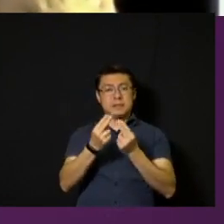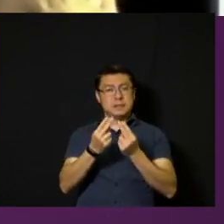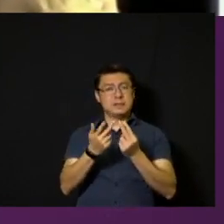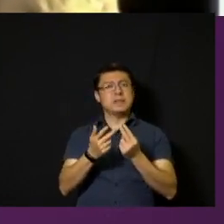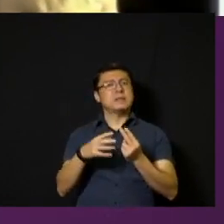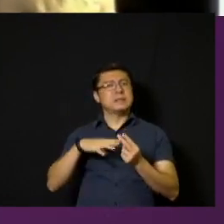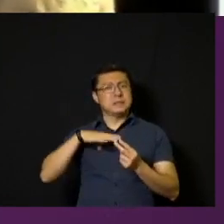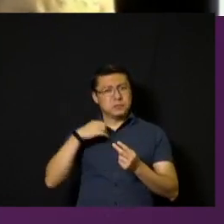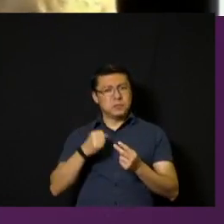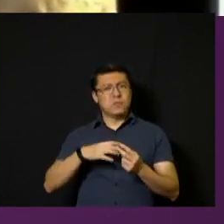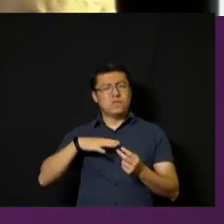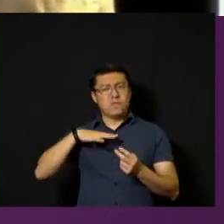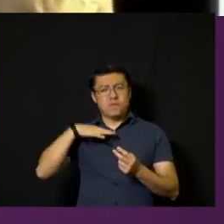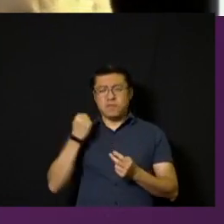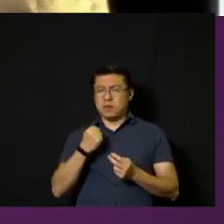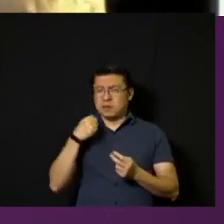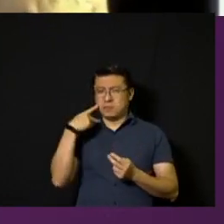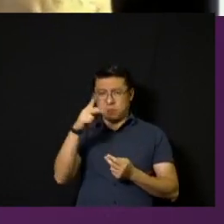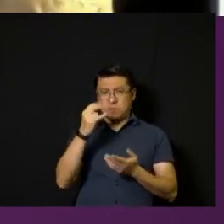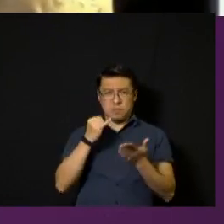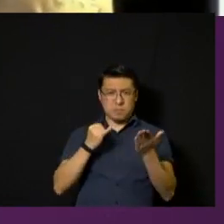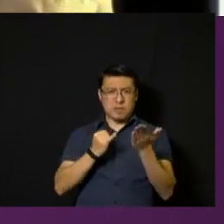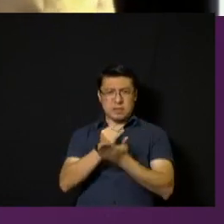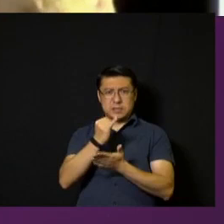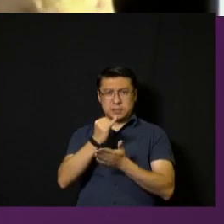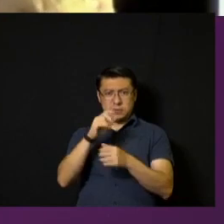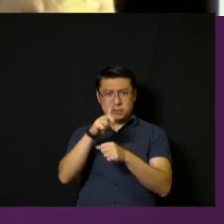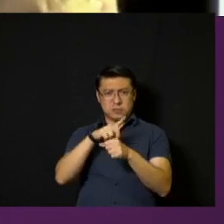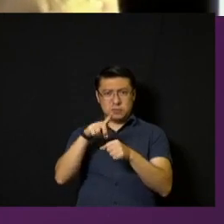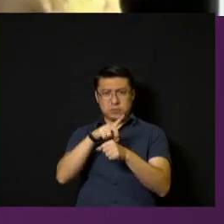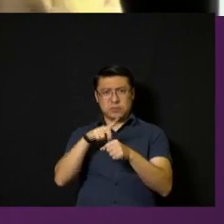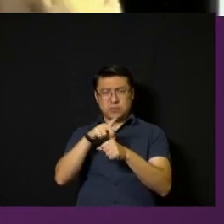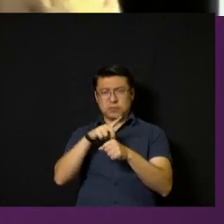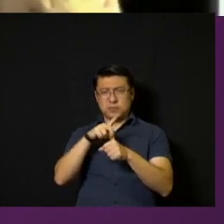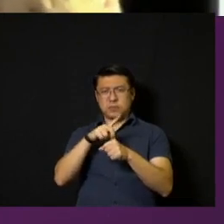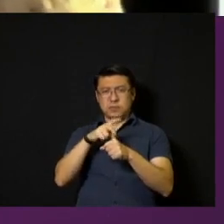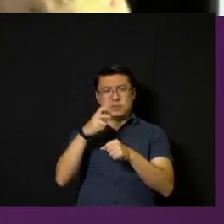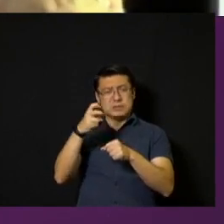this internal path that is going to lead them, that decision they made,